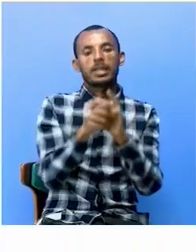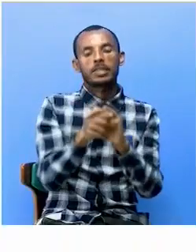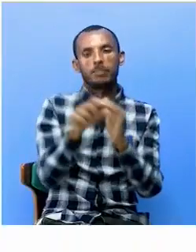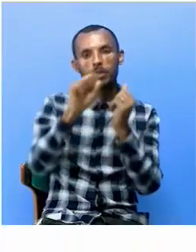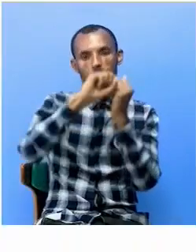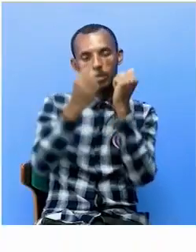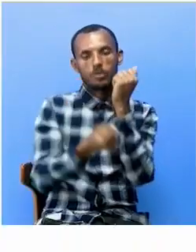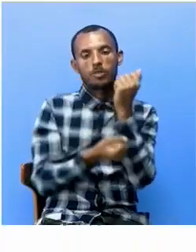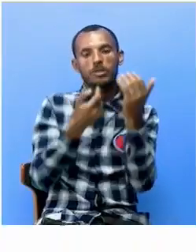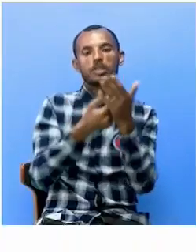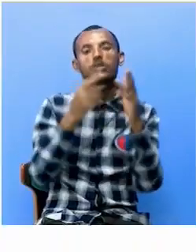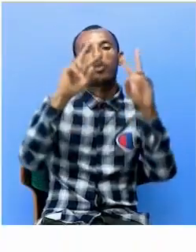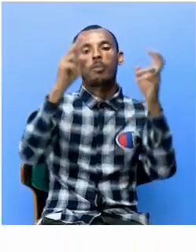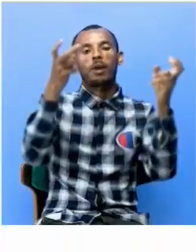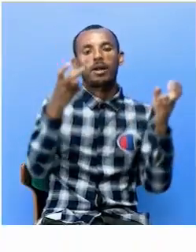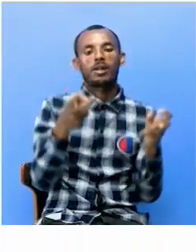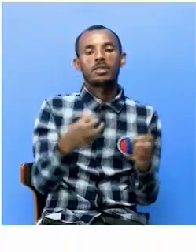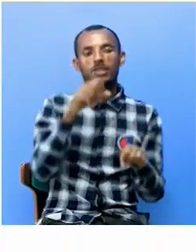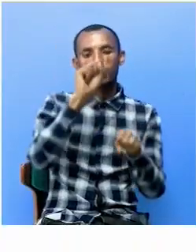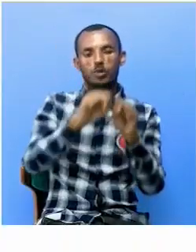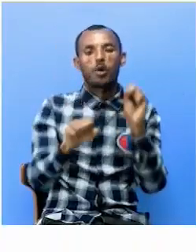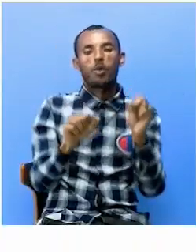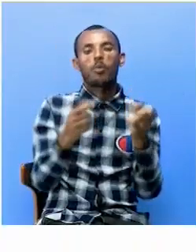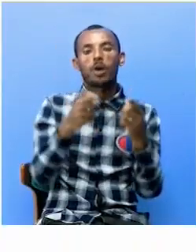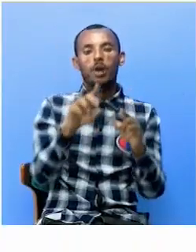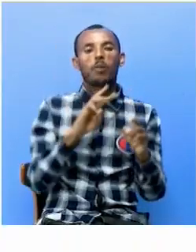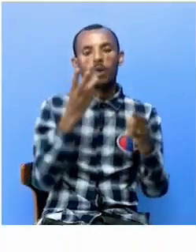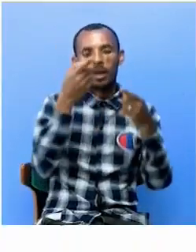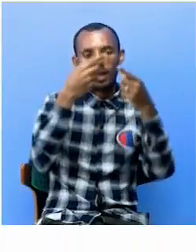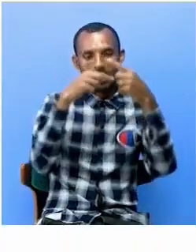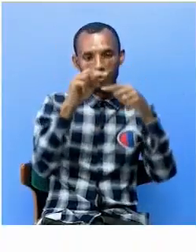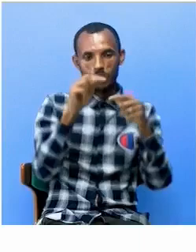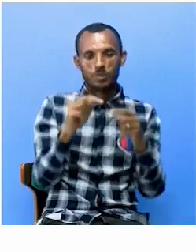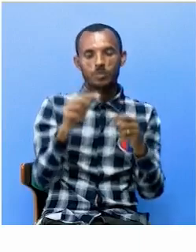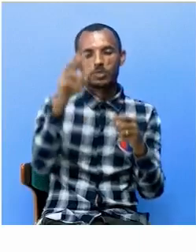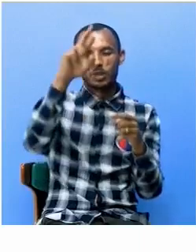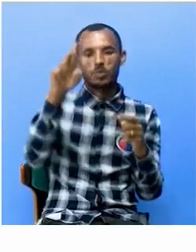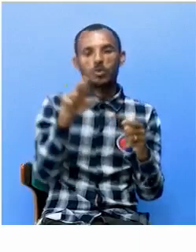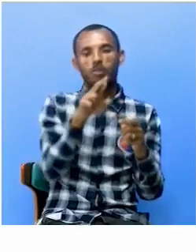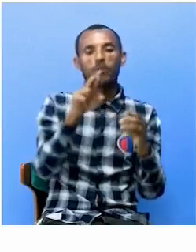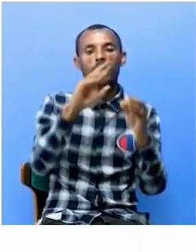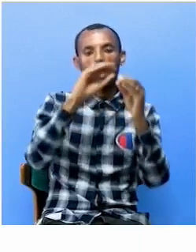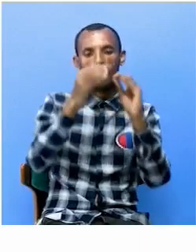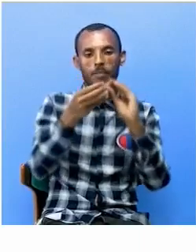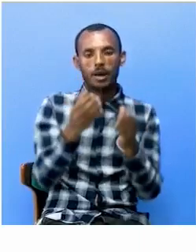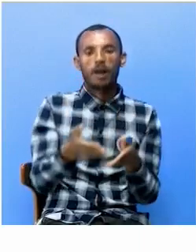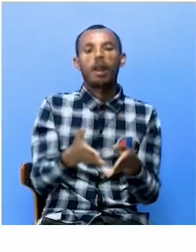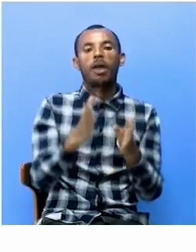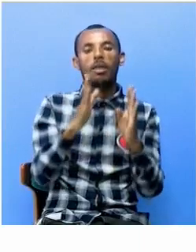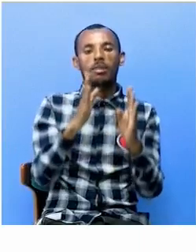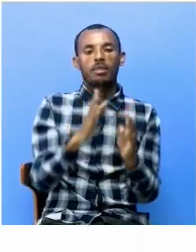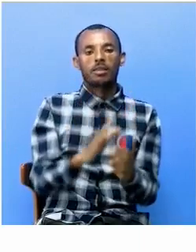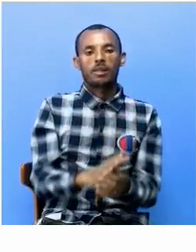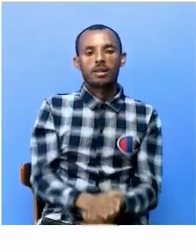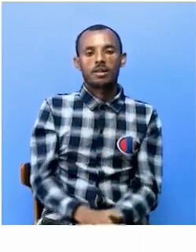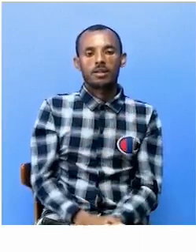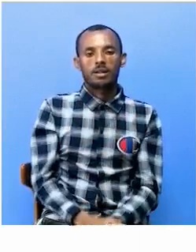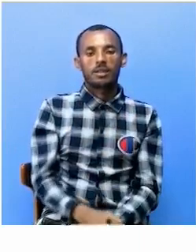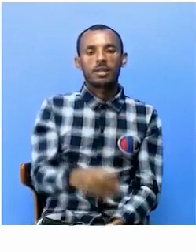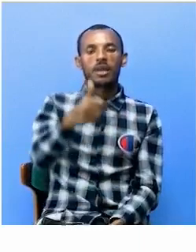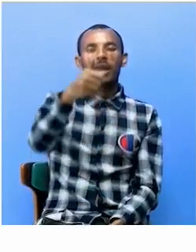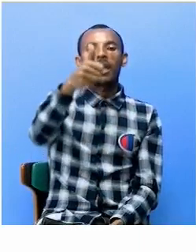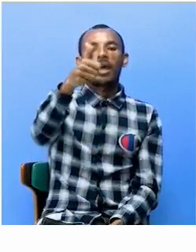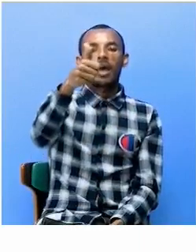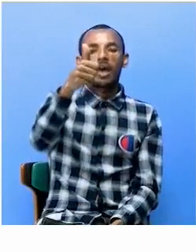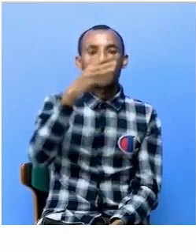regarding this topic. So when we come to the definition of a square root of a number, let A